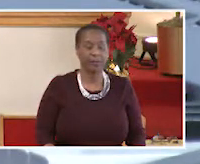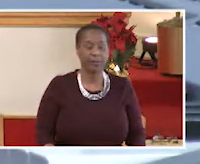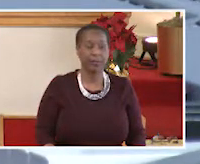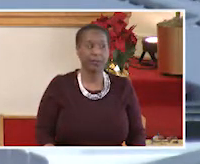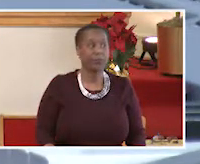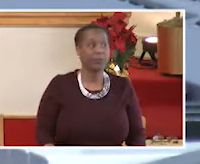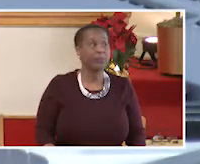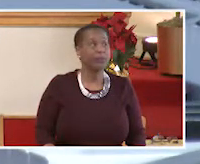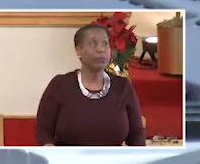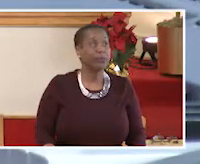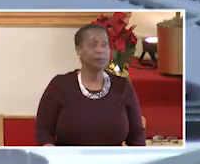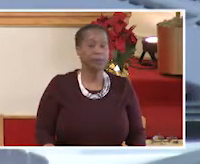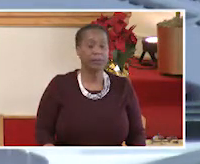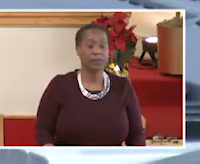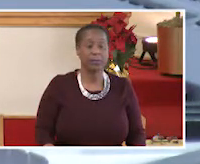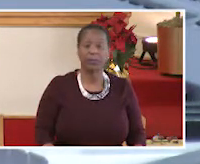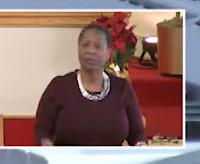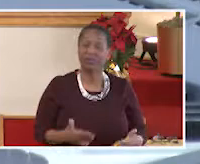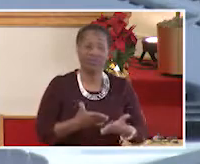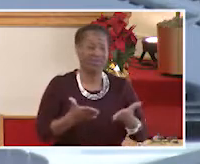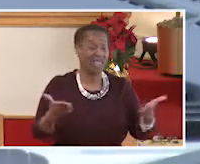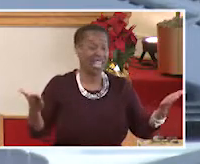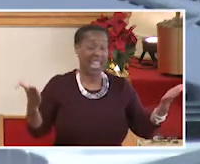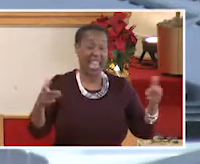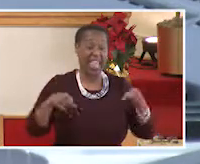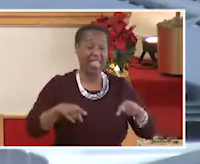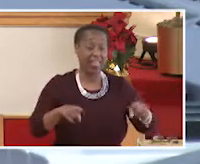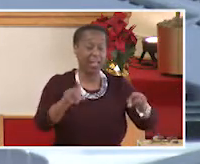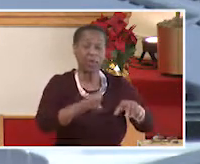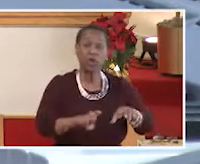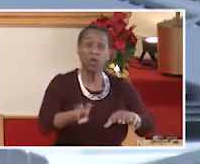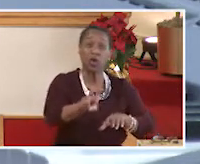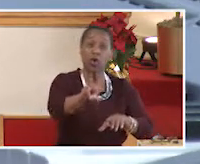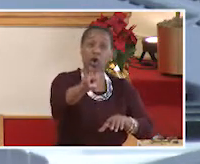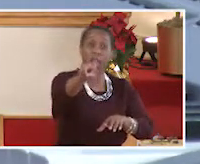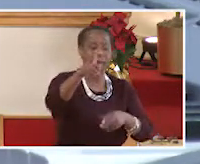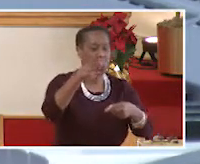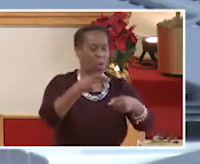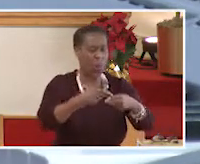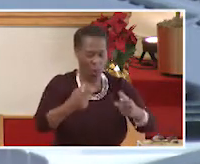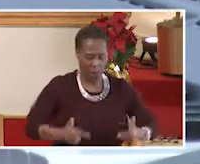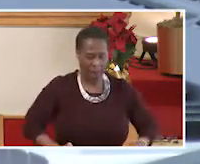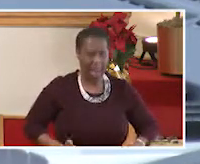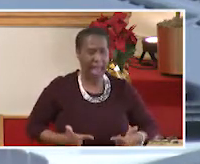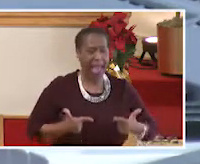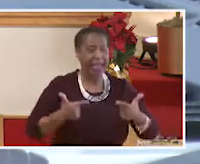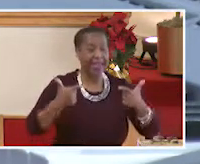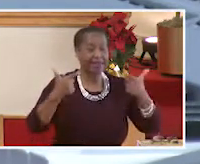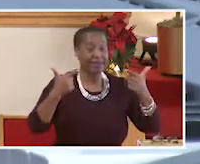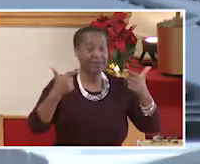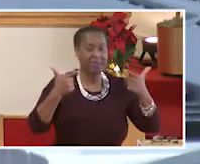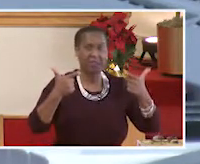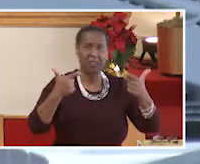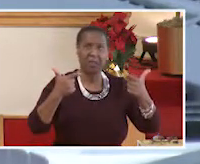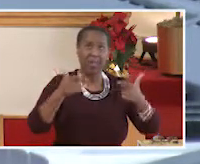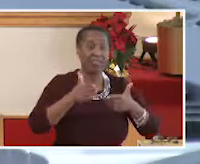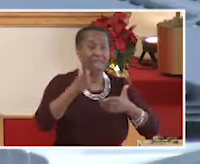In this journey of life, there's a winding road,